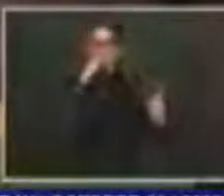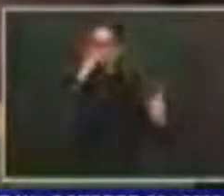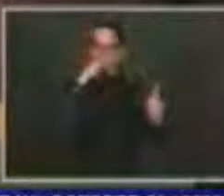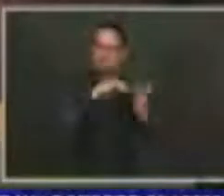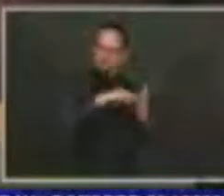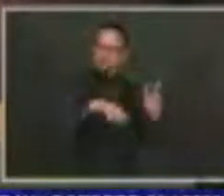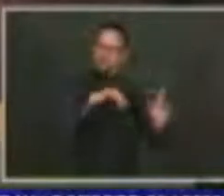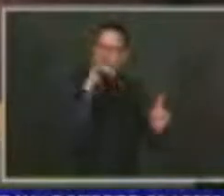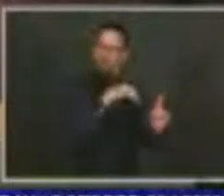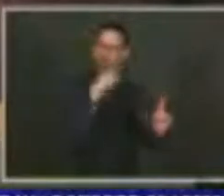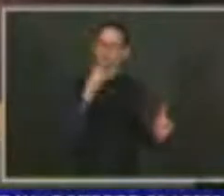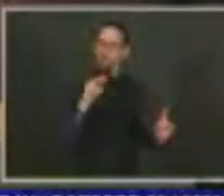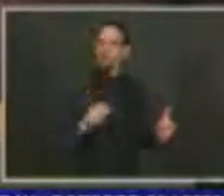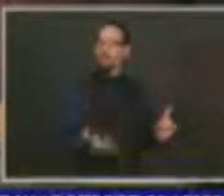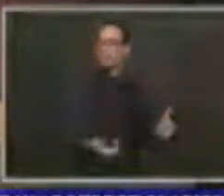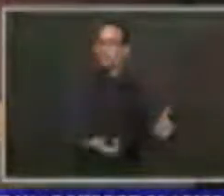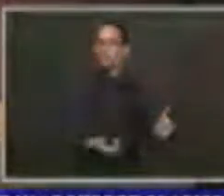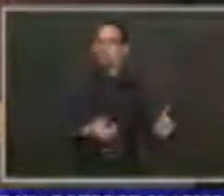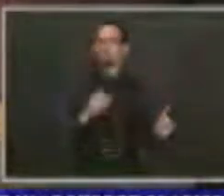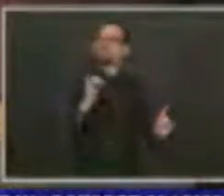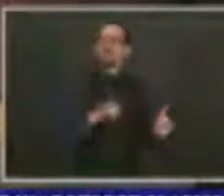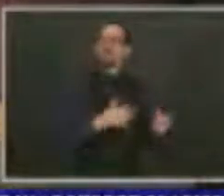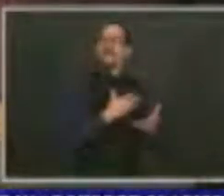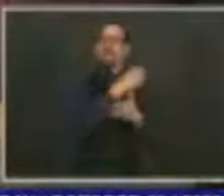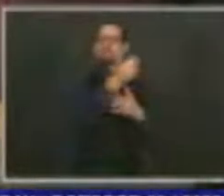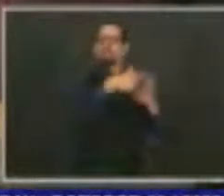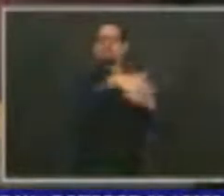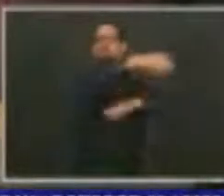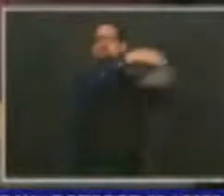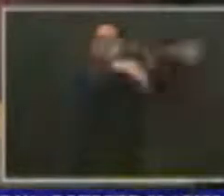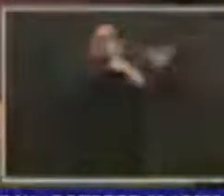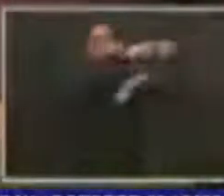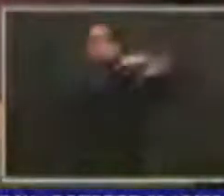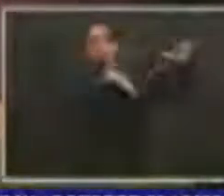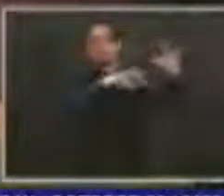I know the teachers say they're not being treated the same as other